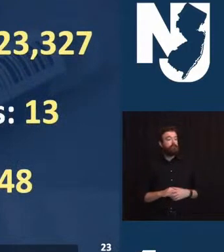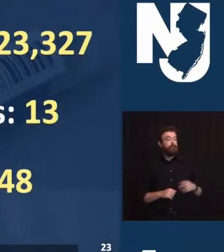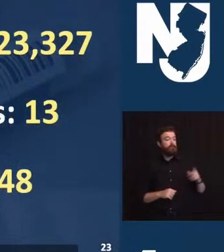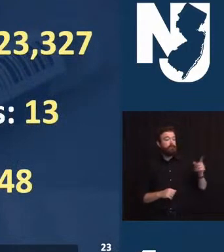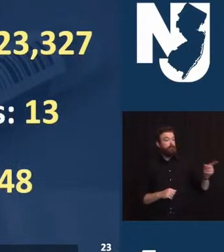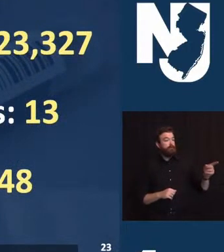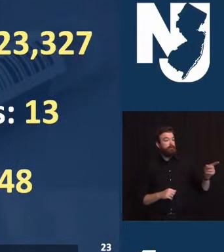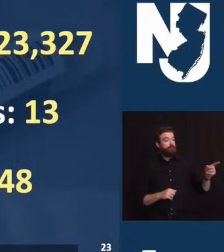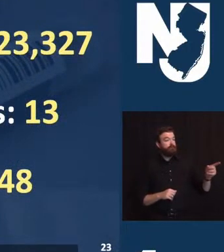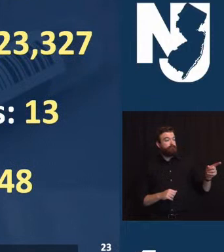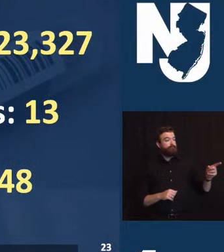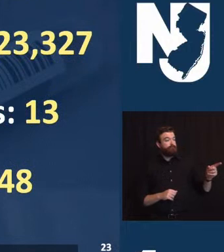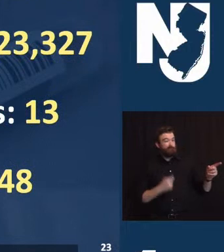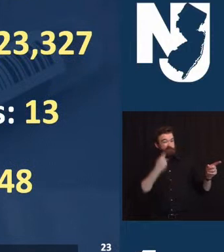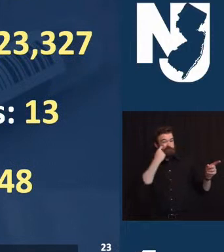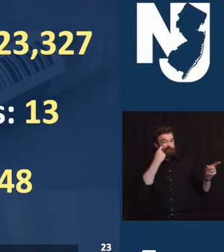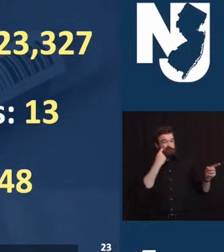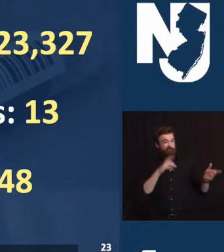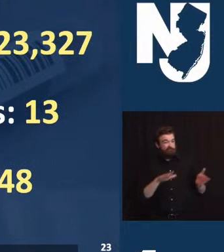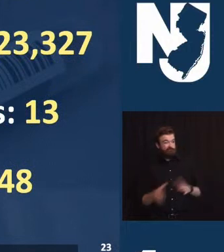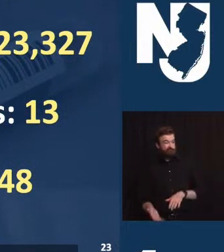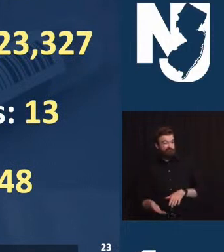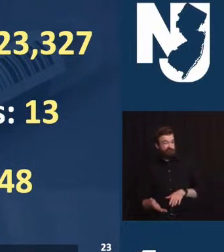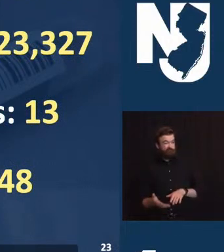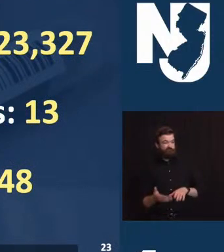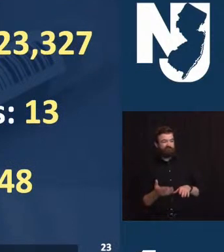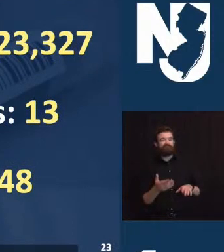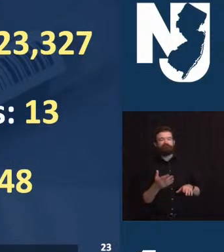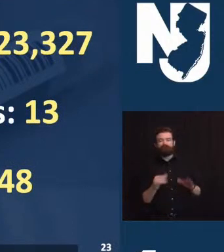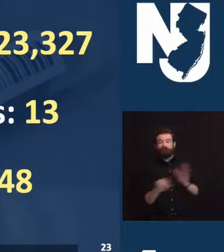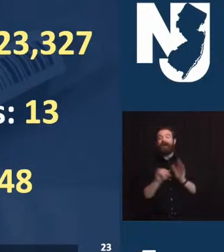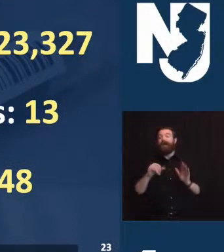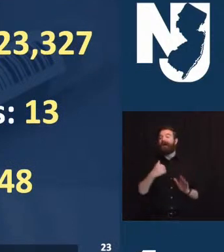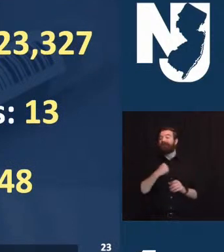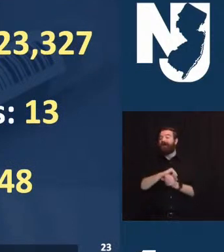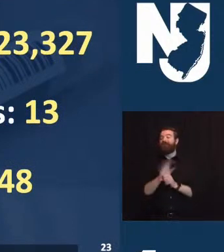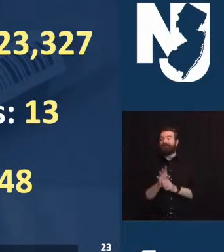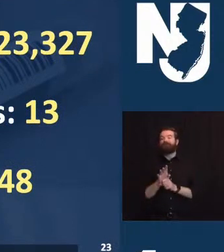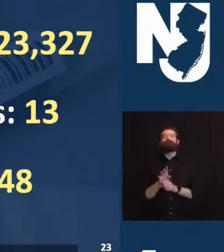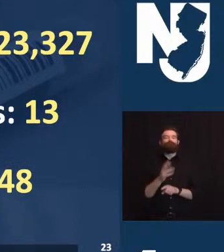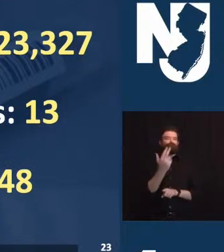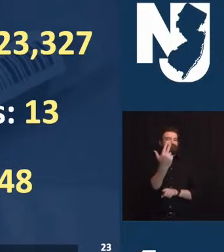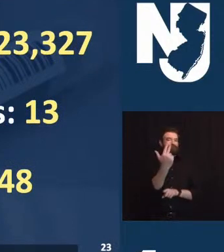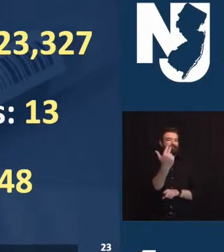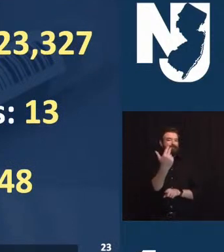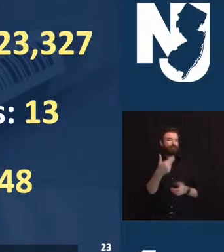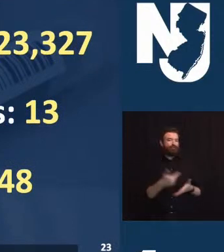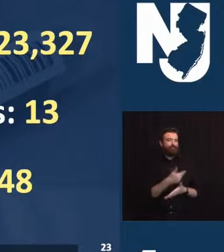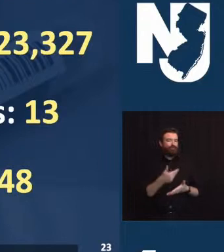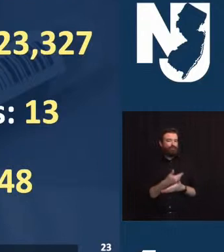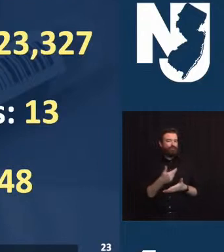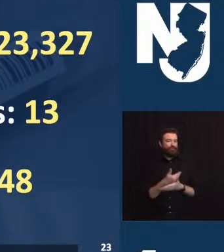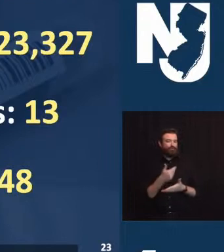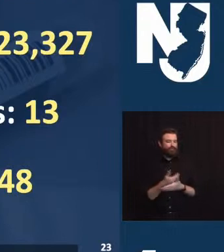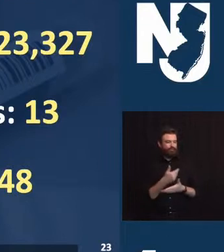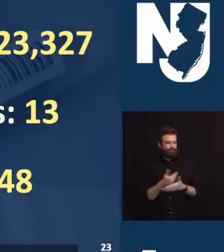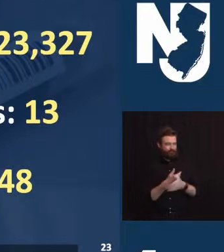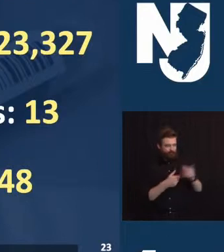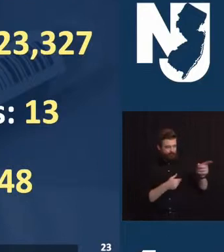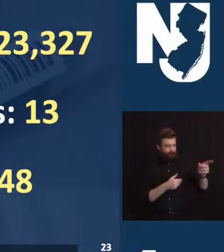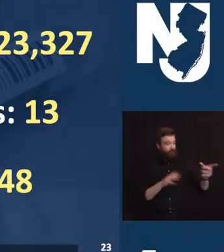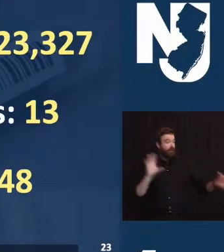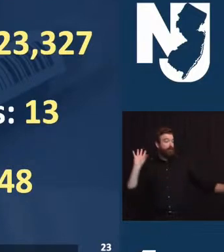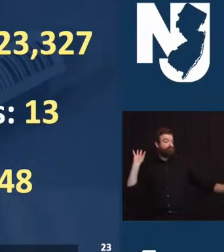from confirmed COVID-19 complications. Total number of confirmed losses of life, you can see it. And then the